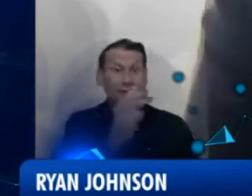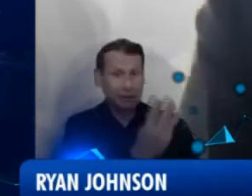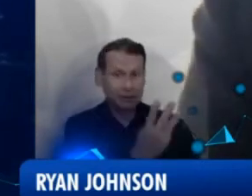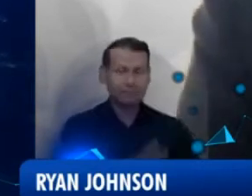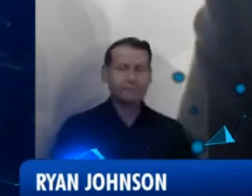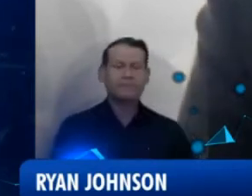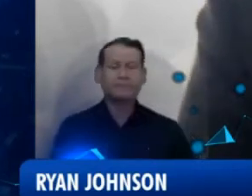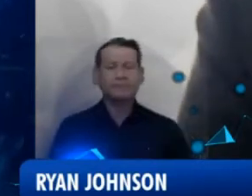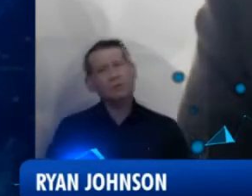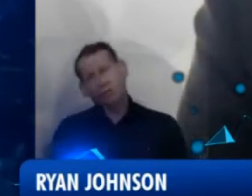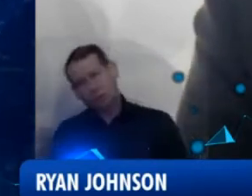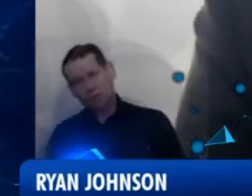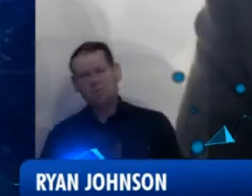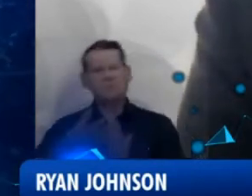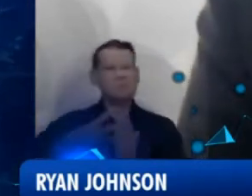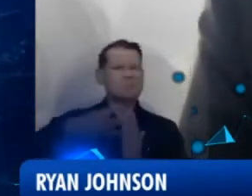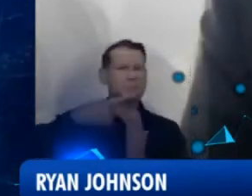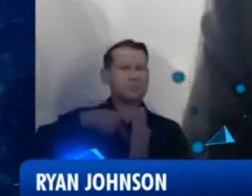share with you,